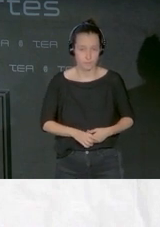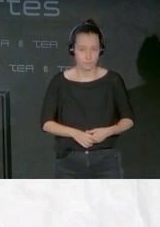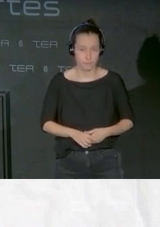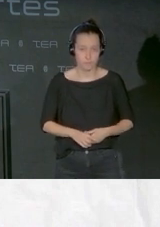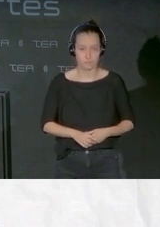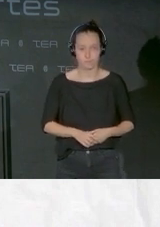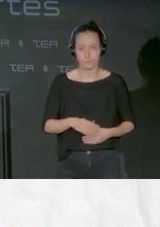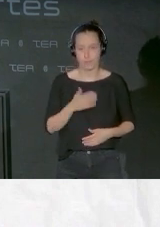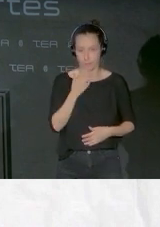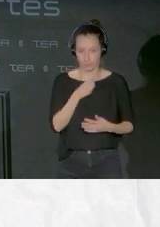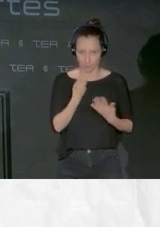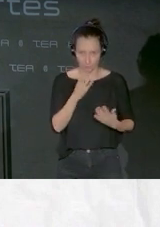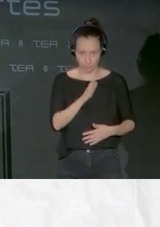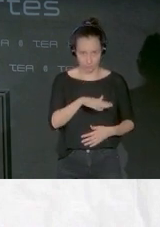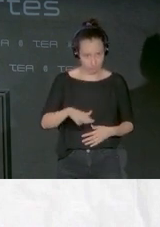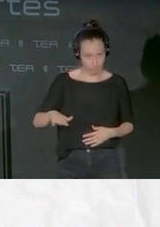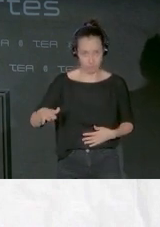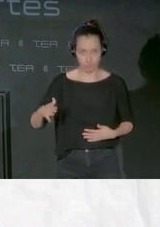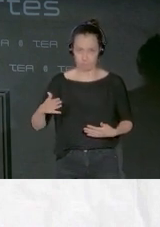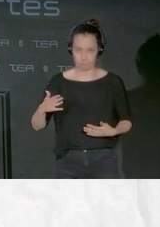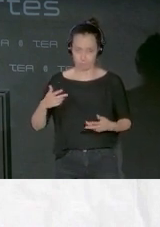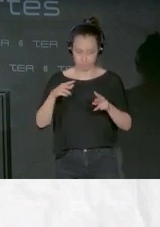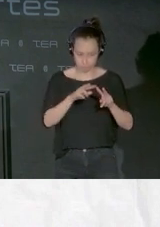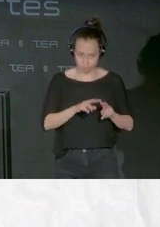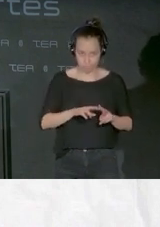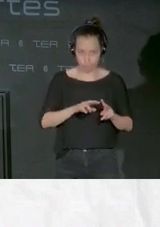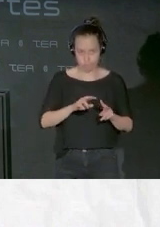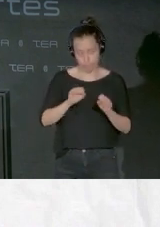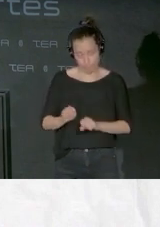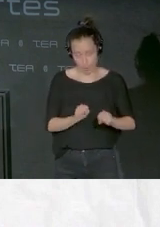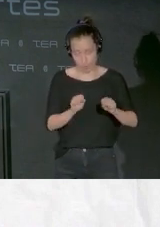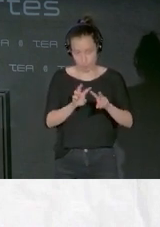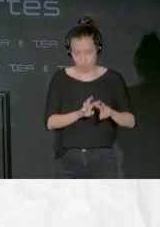safe space in a sort of online world.